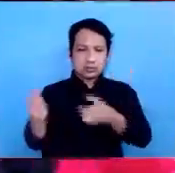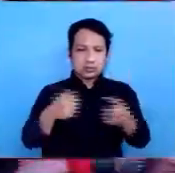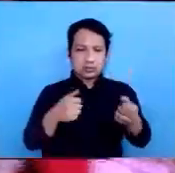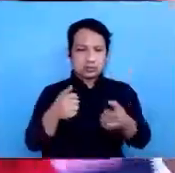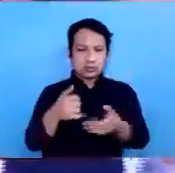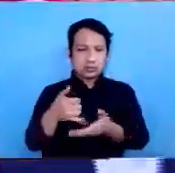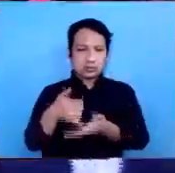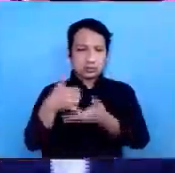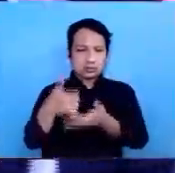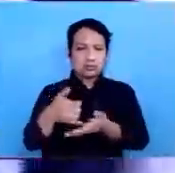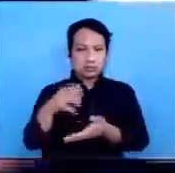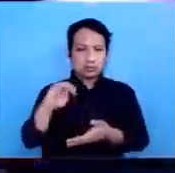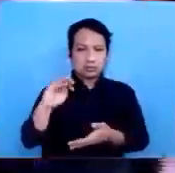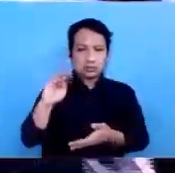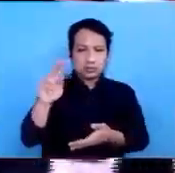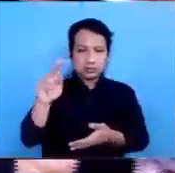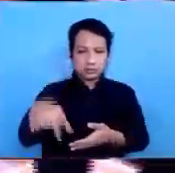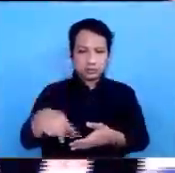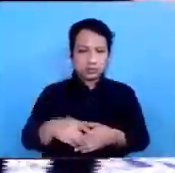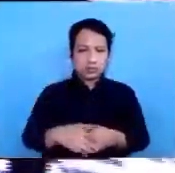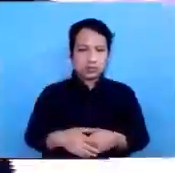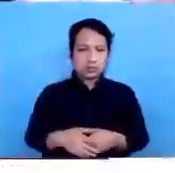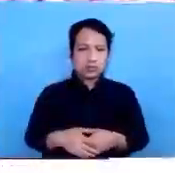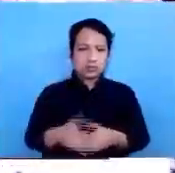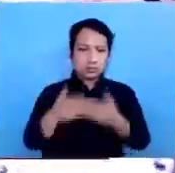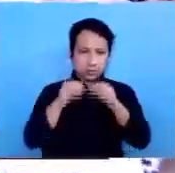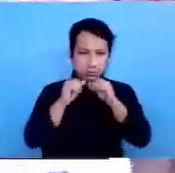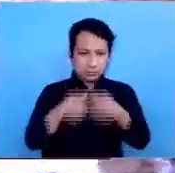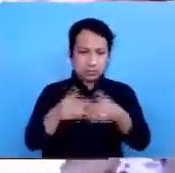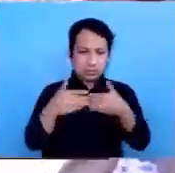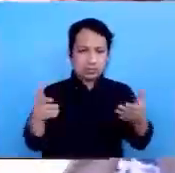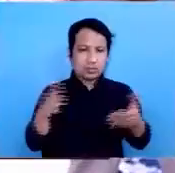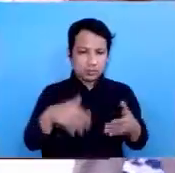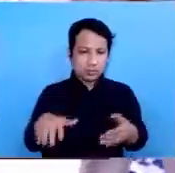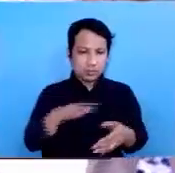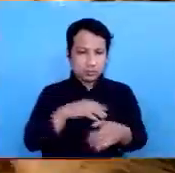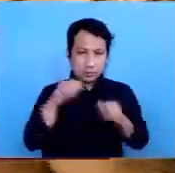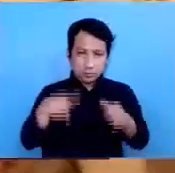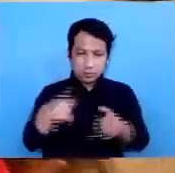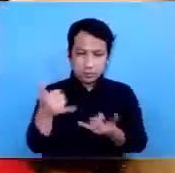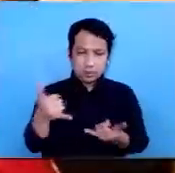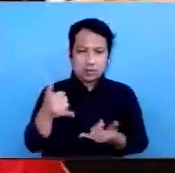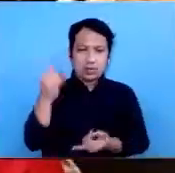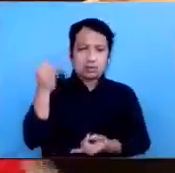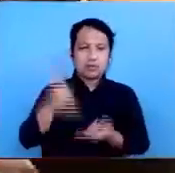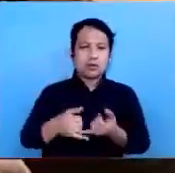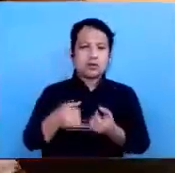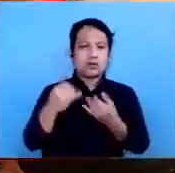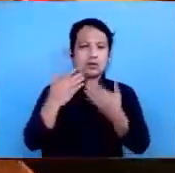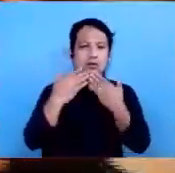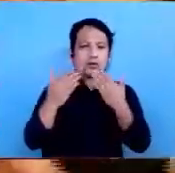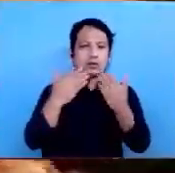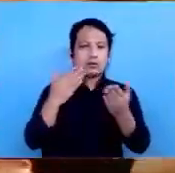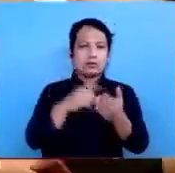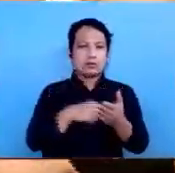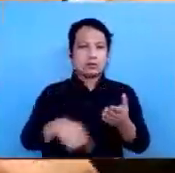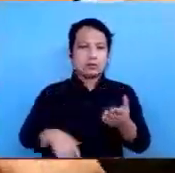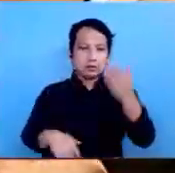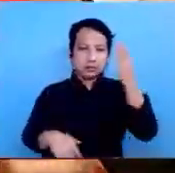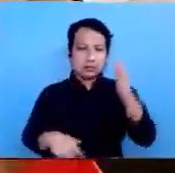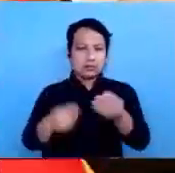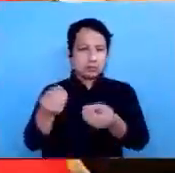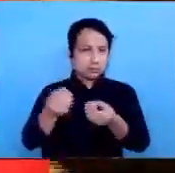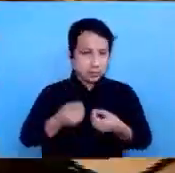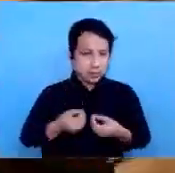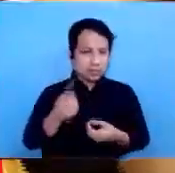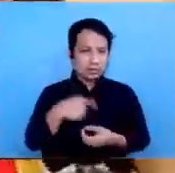finals MVP award. Sobrang blessed, especially itong finals na to. Maraming salamat kay Lord God, talagang binigay niya sa amin